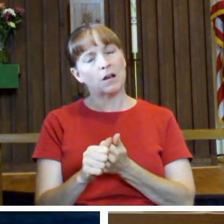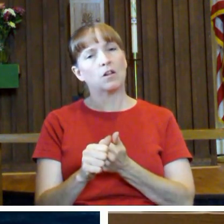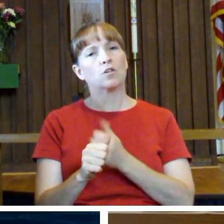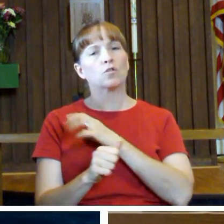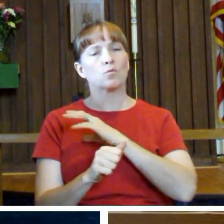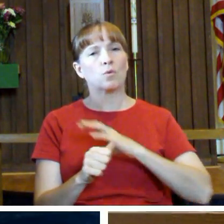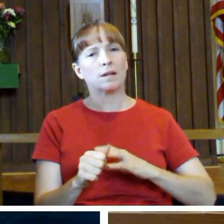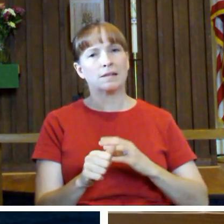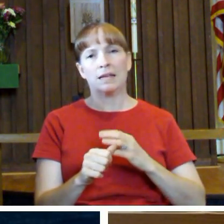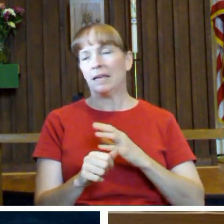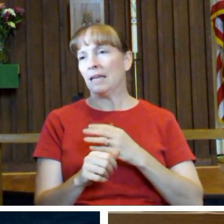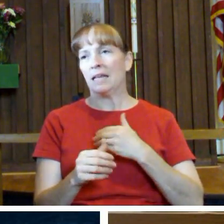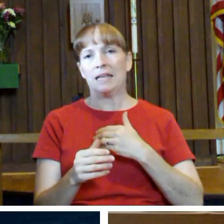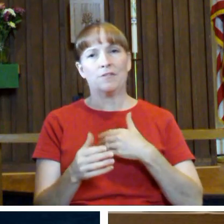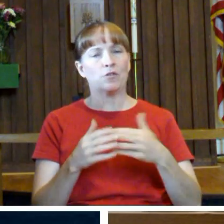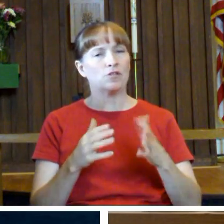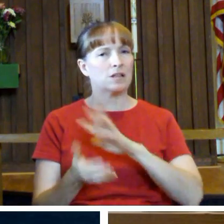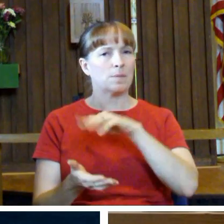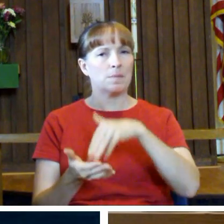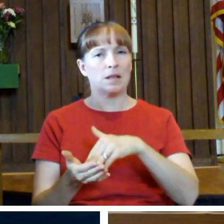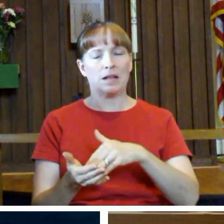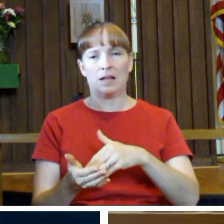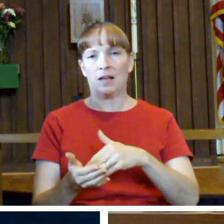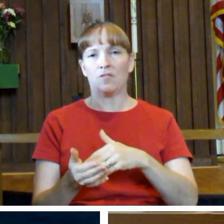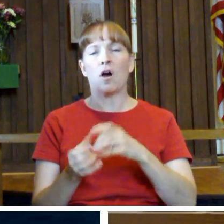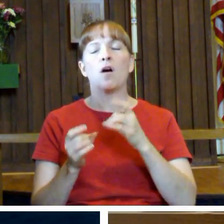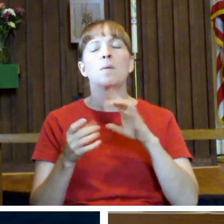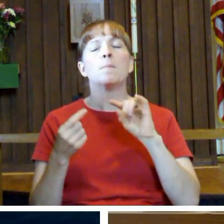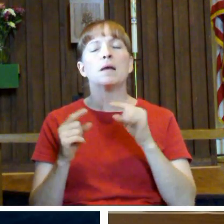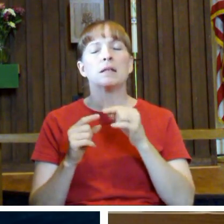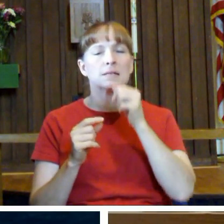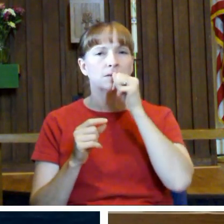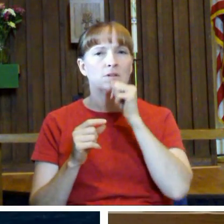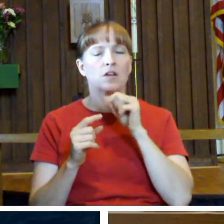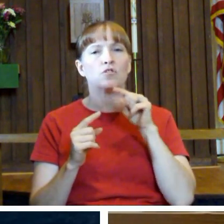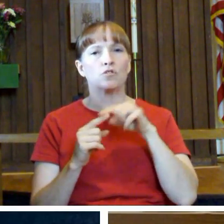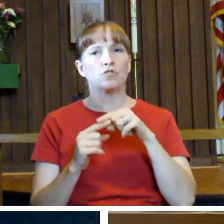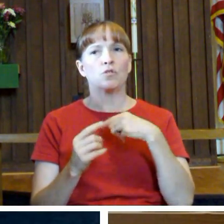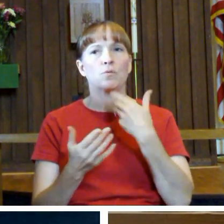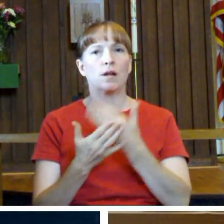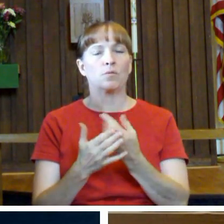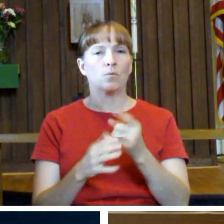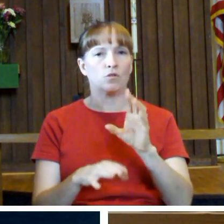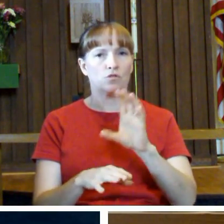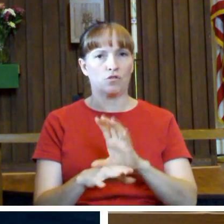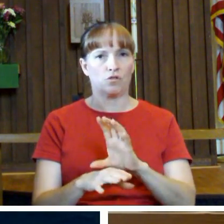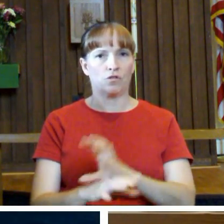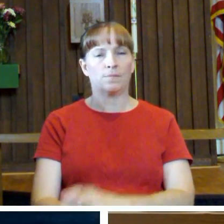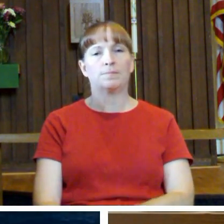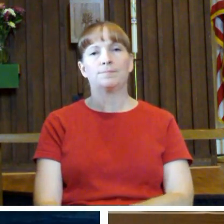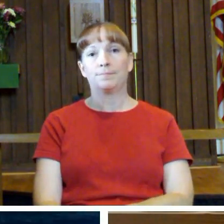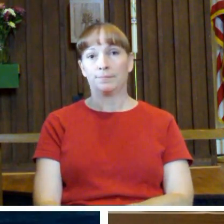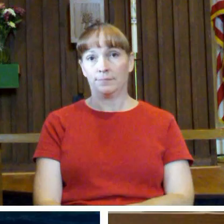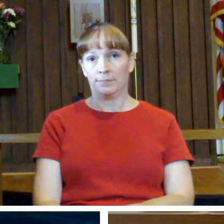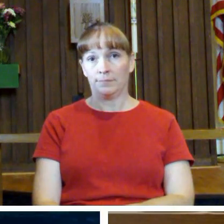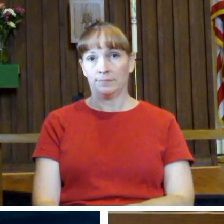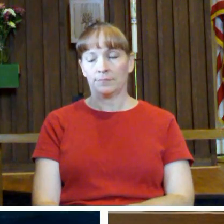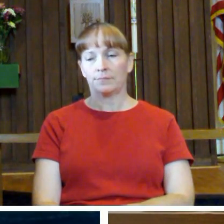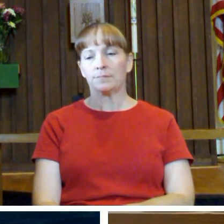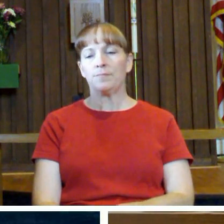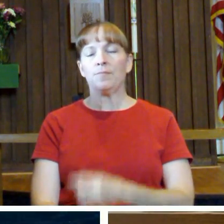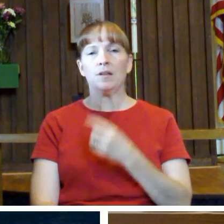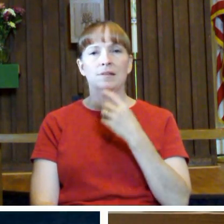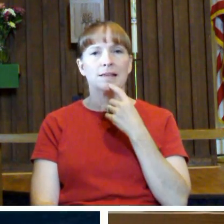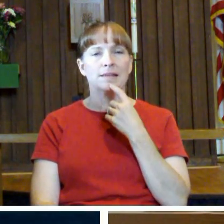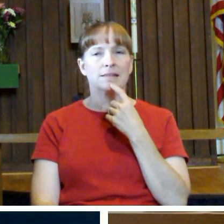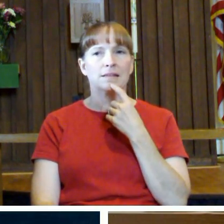Christ in the midst of all of this painful suffering, until she gets to this one church. And she says here,